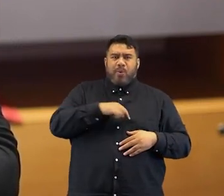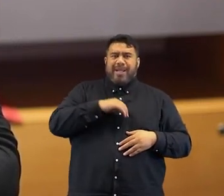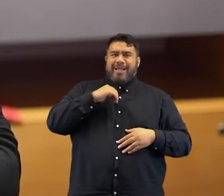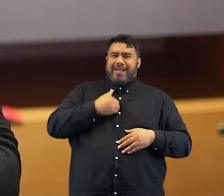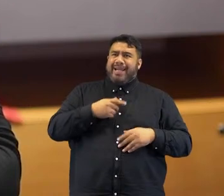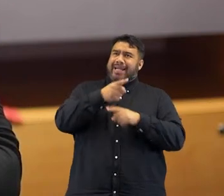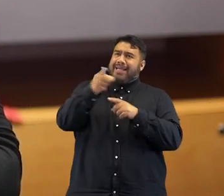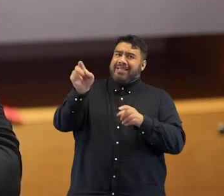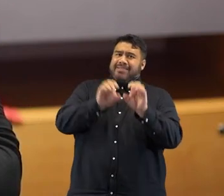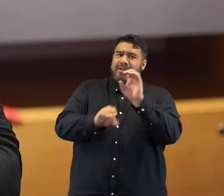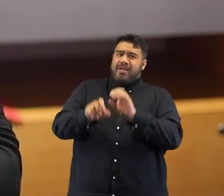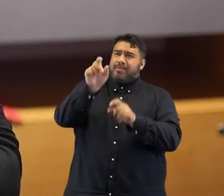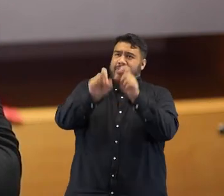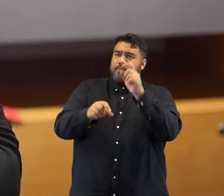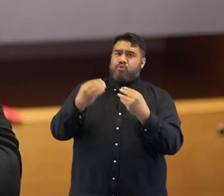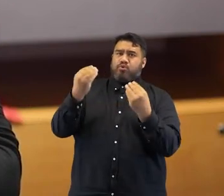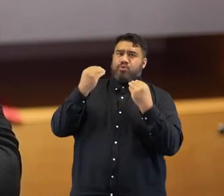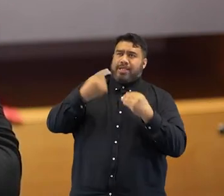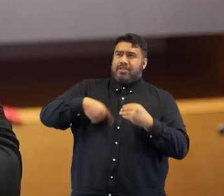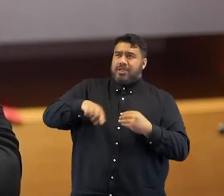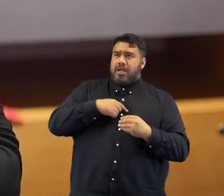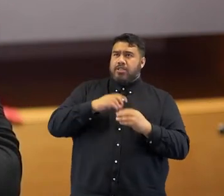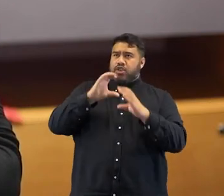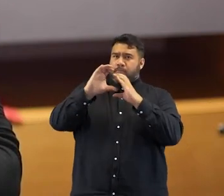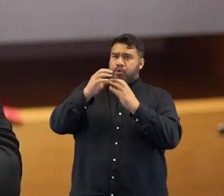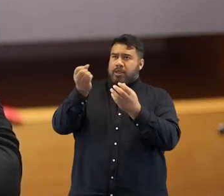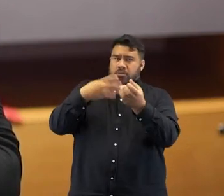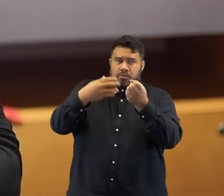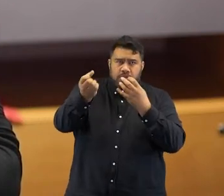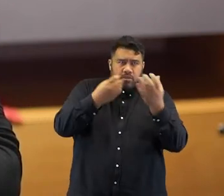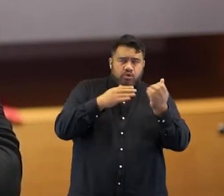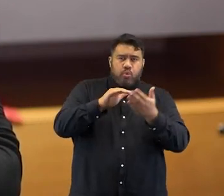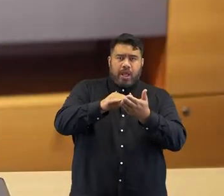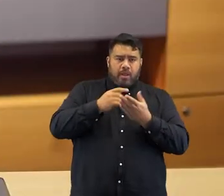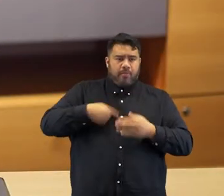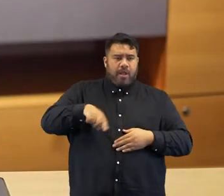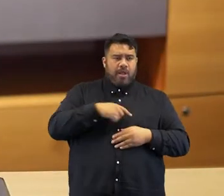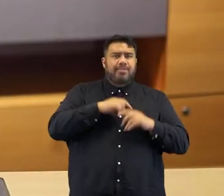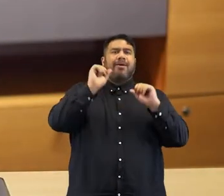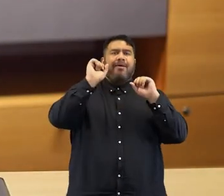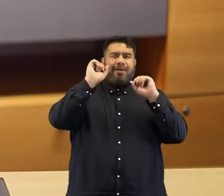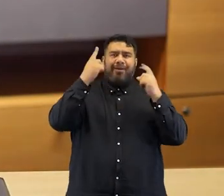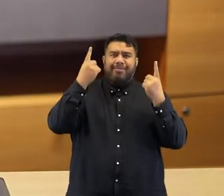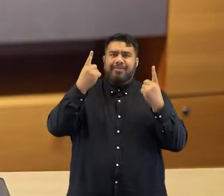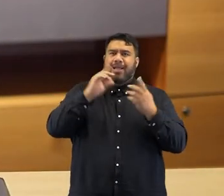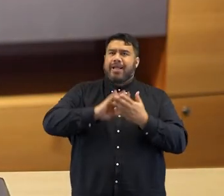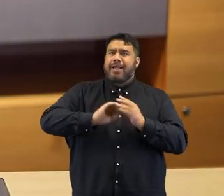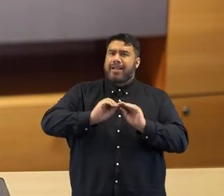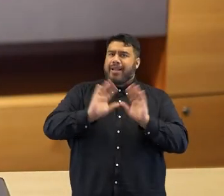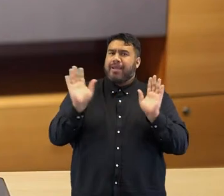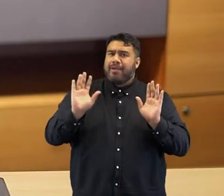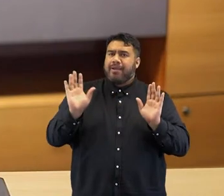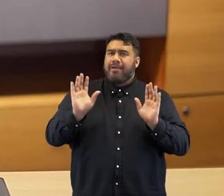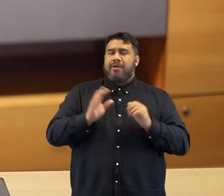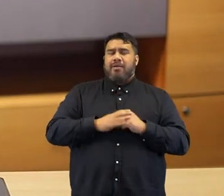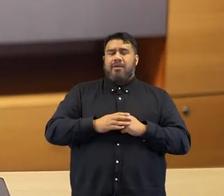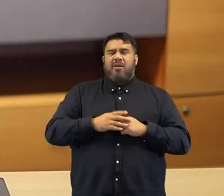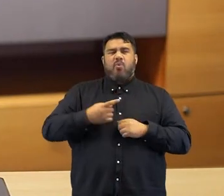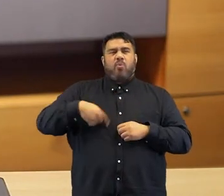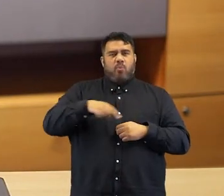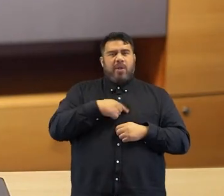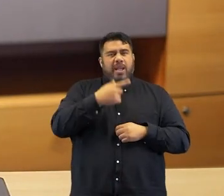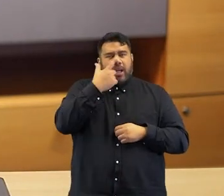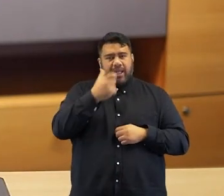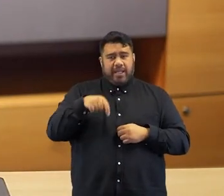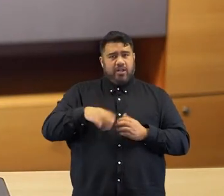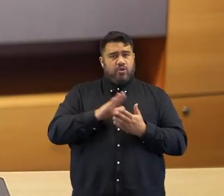so heavily dependent on scientific expertise and public dialogue. As a nation, we are extremely fortunate to be supported by